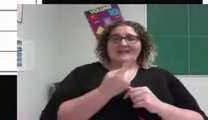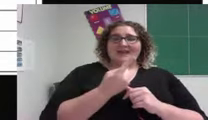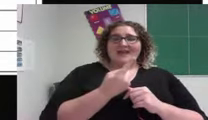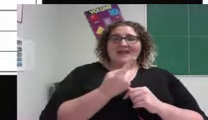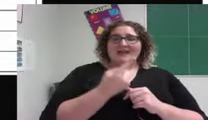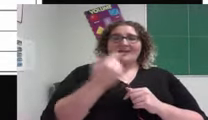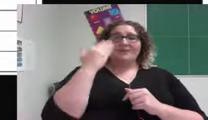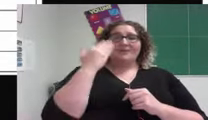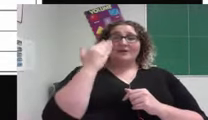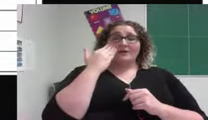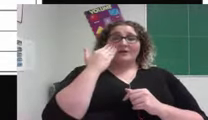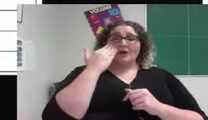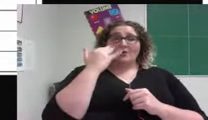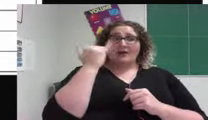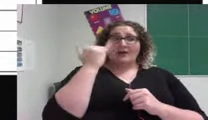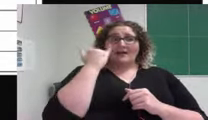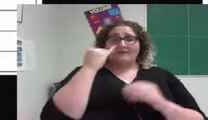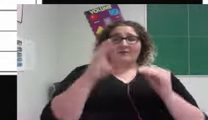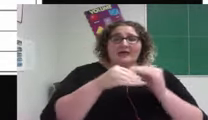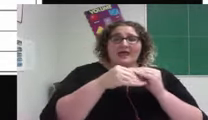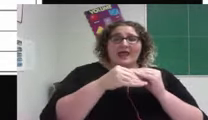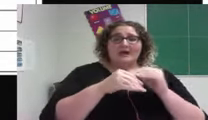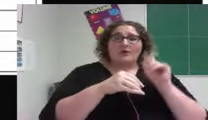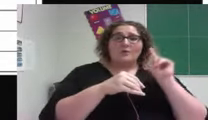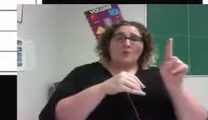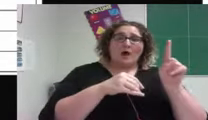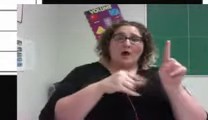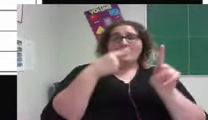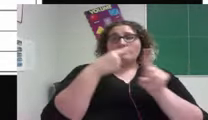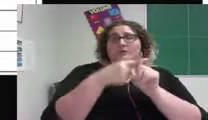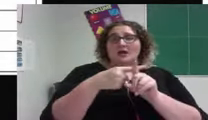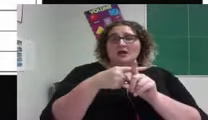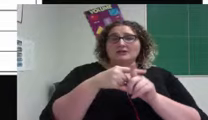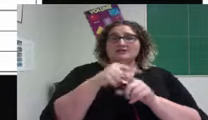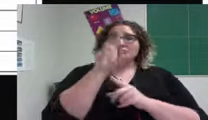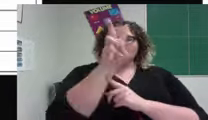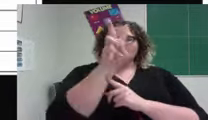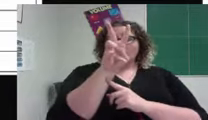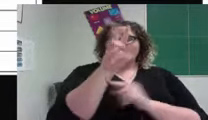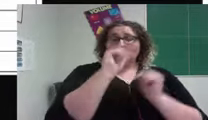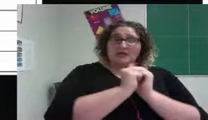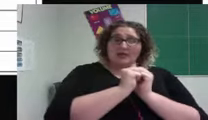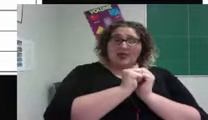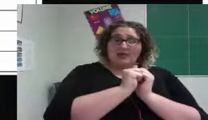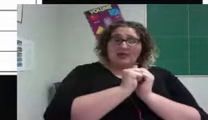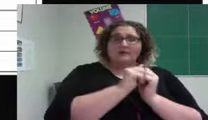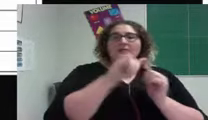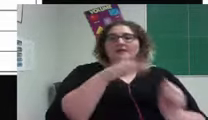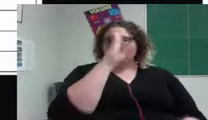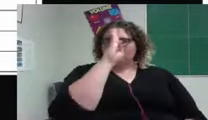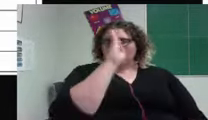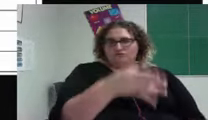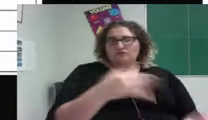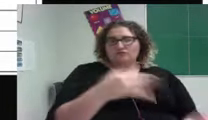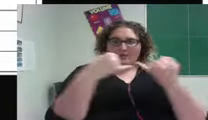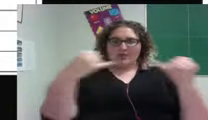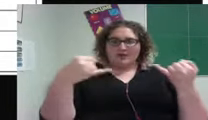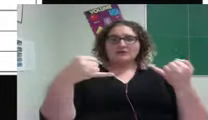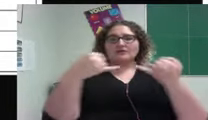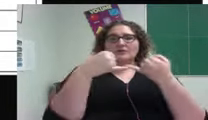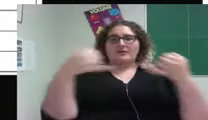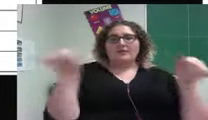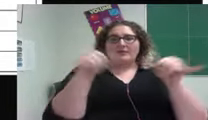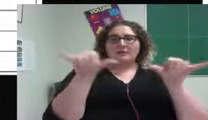angle 2 right here, form a straight line, so they're a linear pair. But angle 2 and angle 3 are also form a linear pair. So